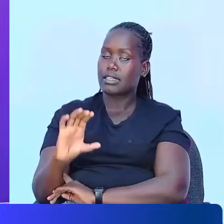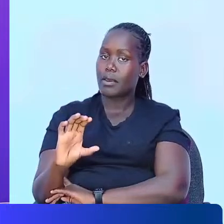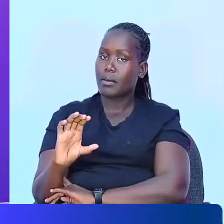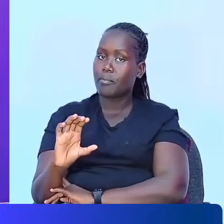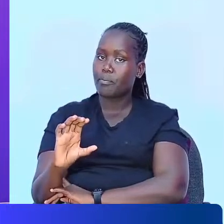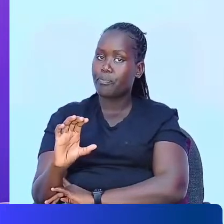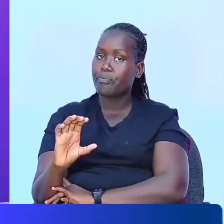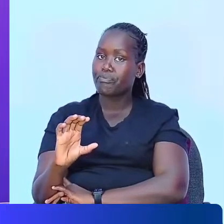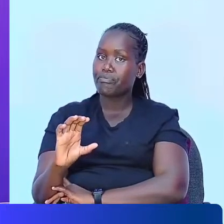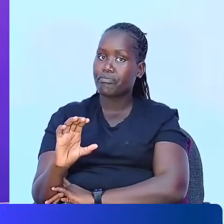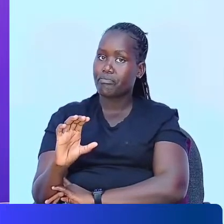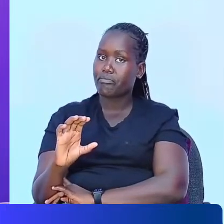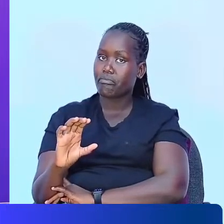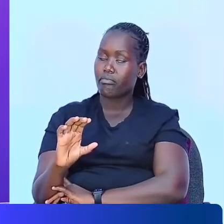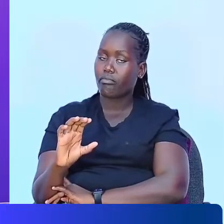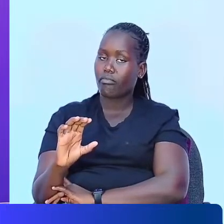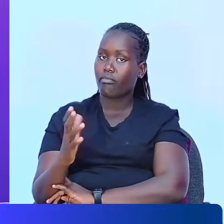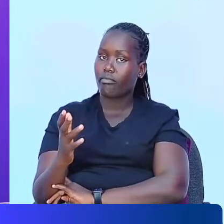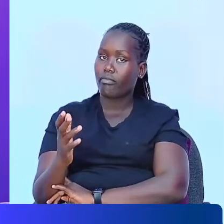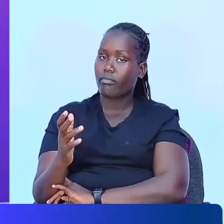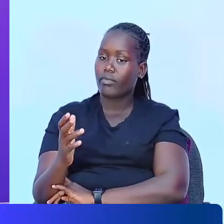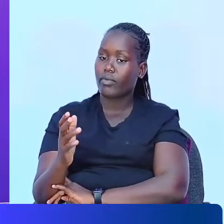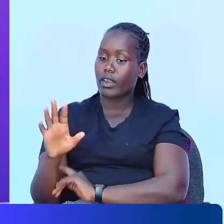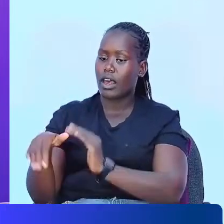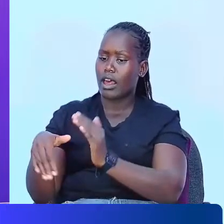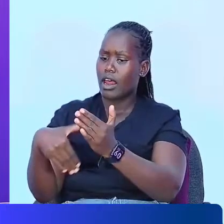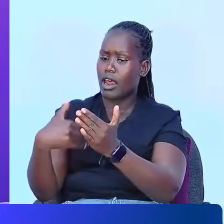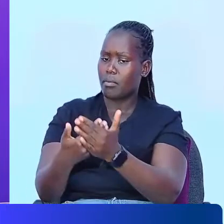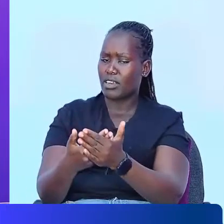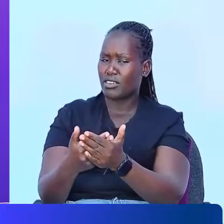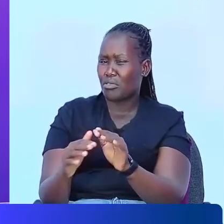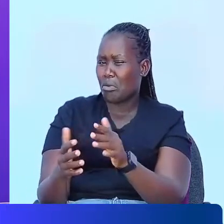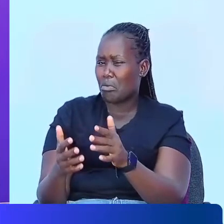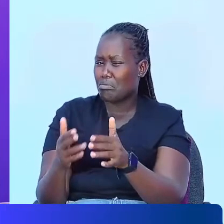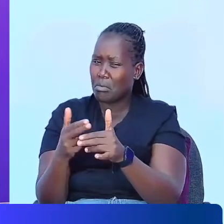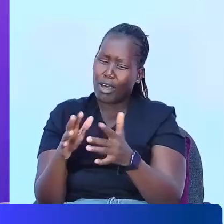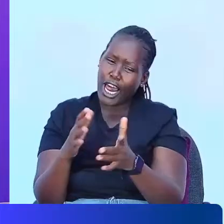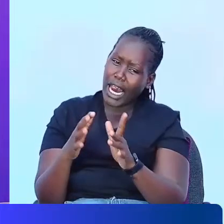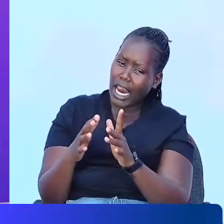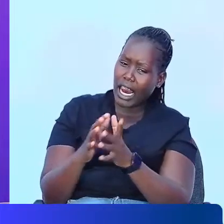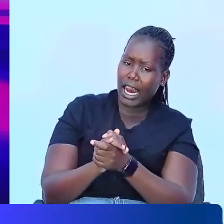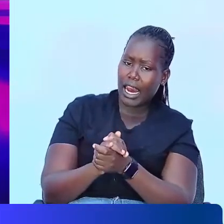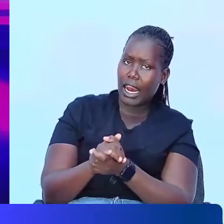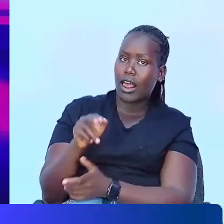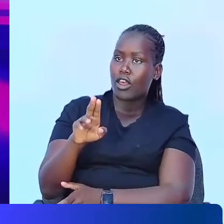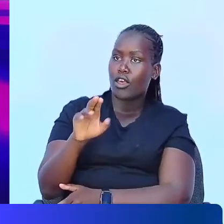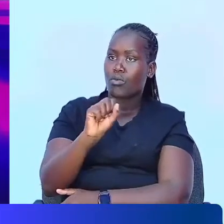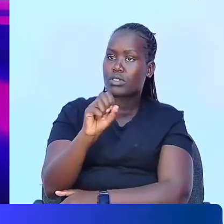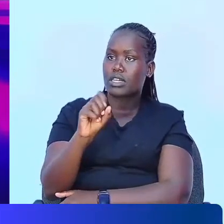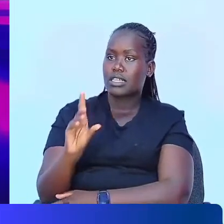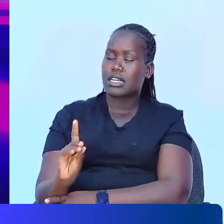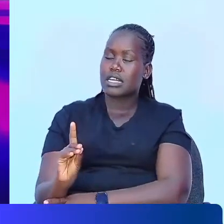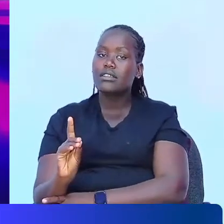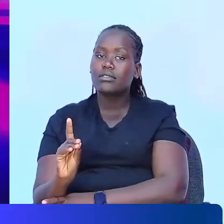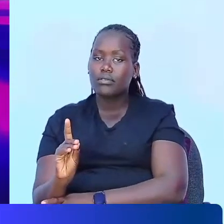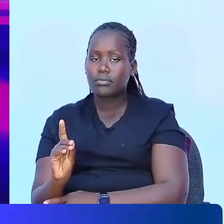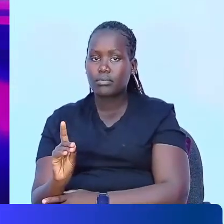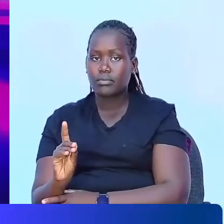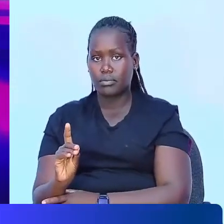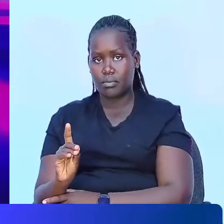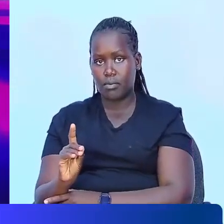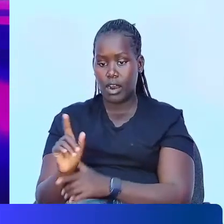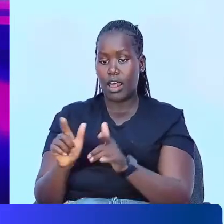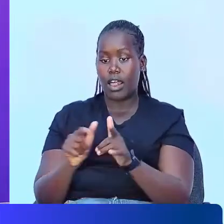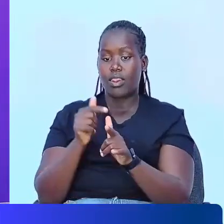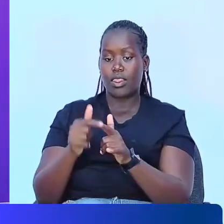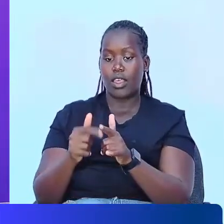Is it an application? Yeah. Or what do you call it? Yeah. That would be the USSD part of yes. of things, yeah. Then